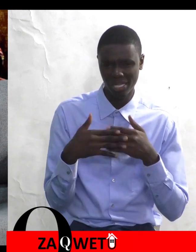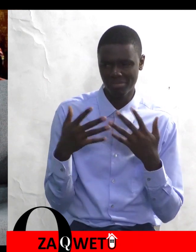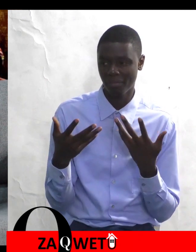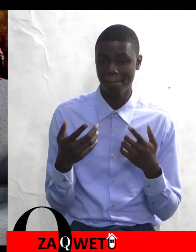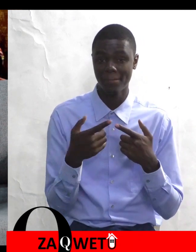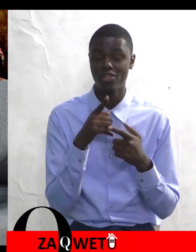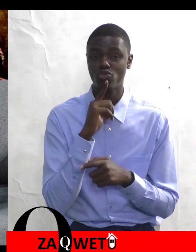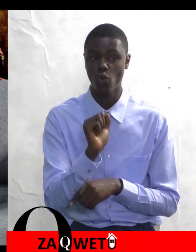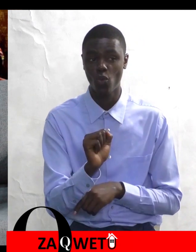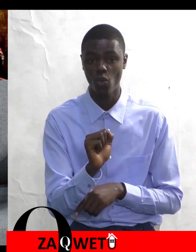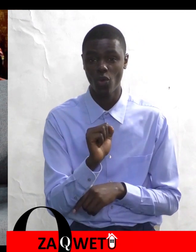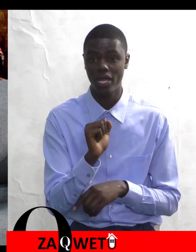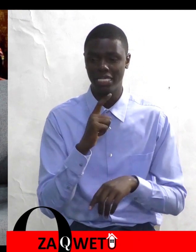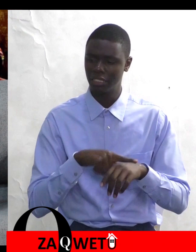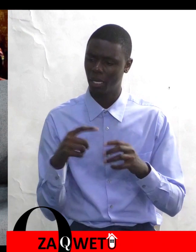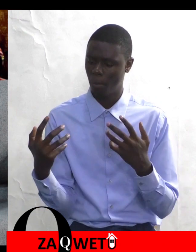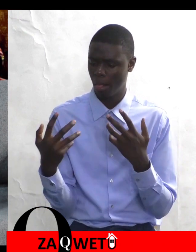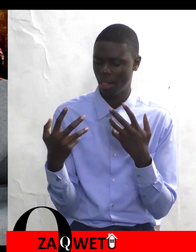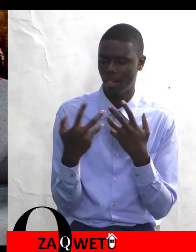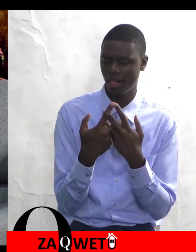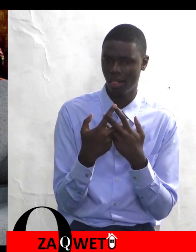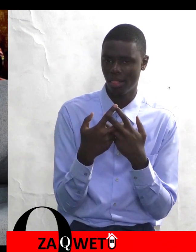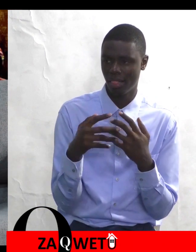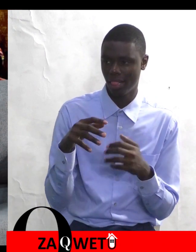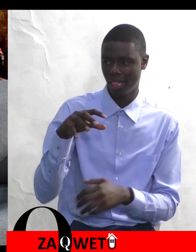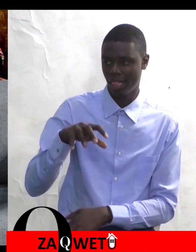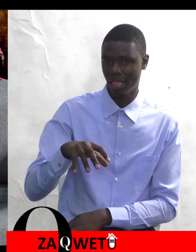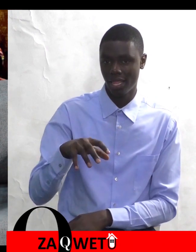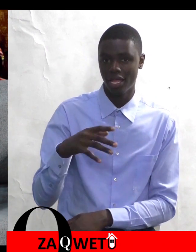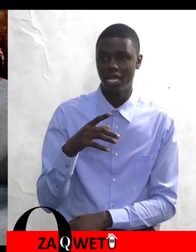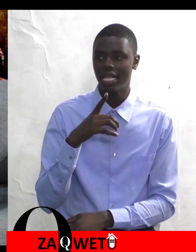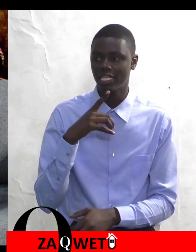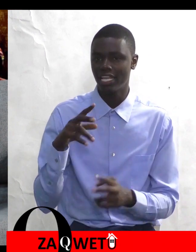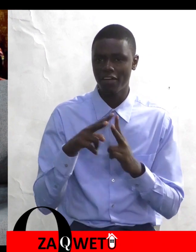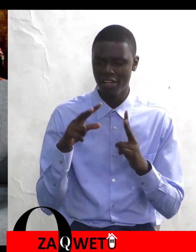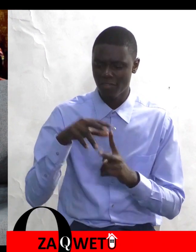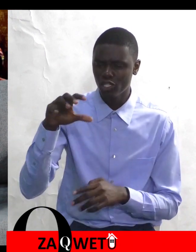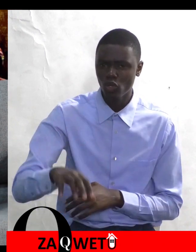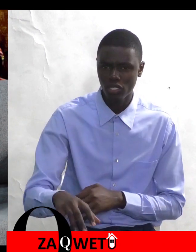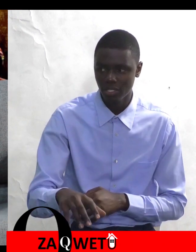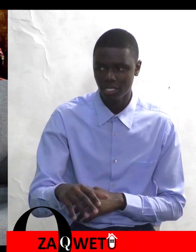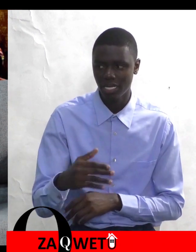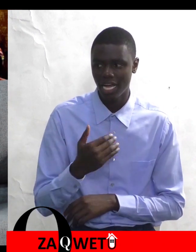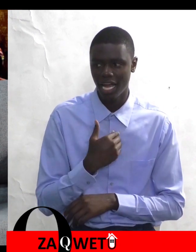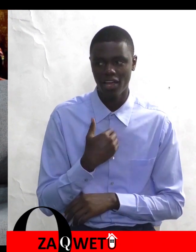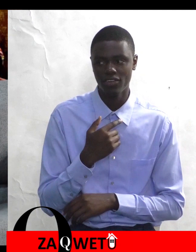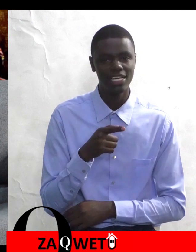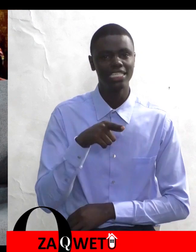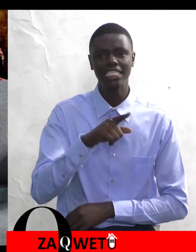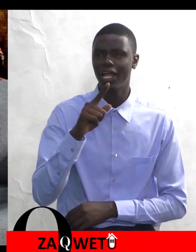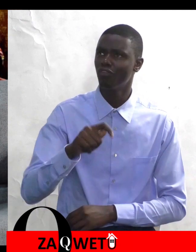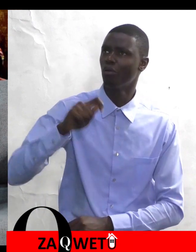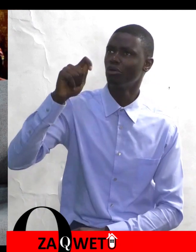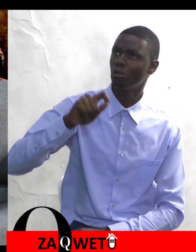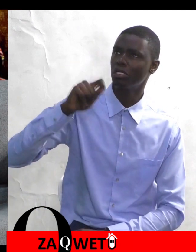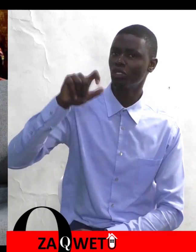kafupi whatever, you know. So when you mnaingiana height wise, now ni wadogo kwako. So pia